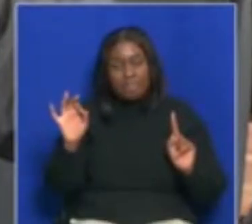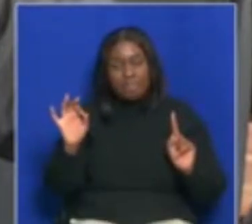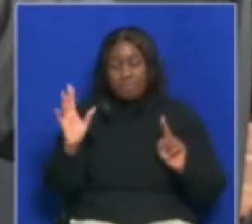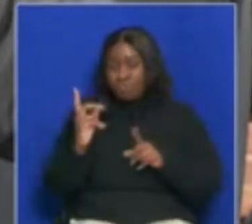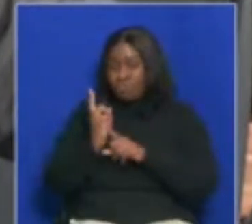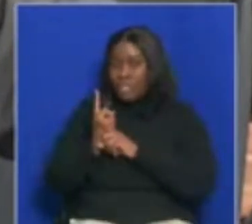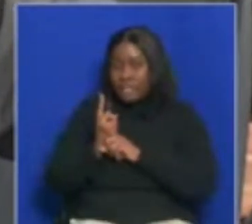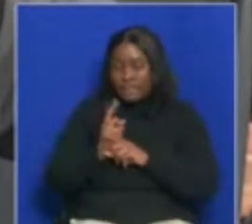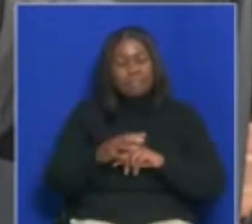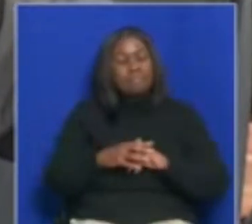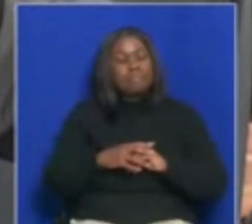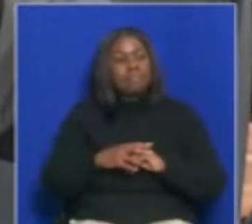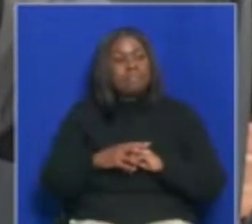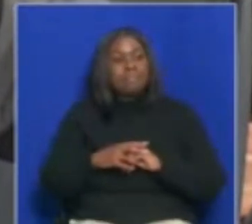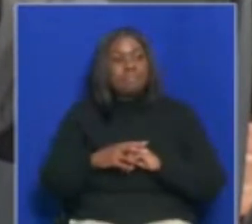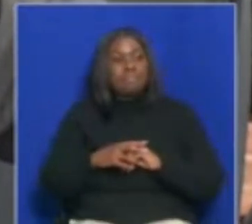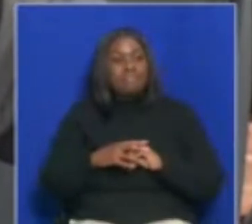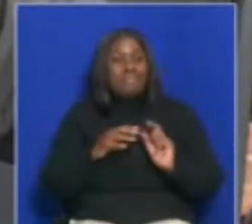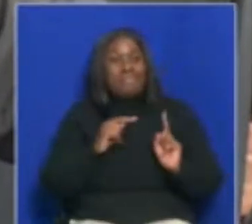And it is,